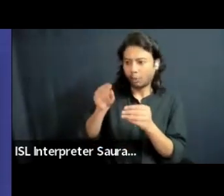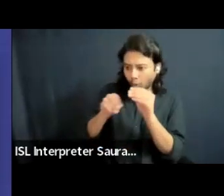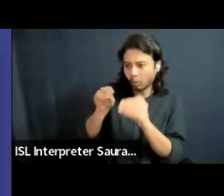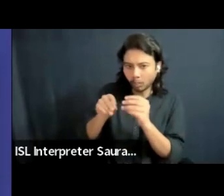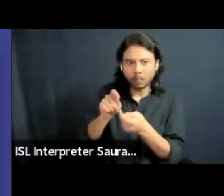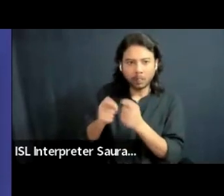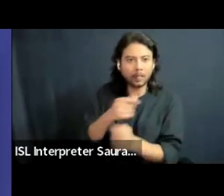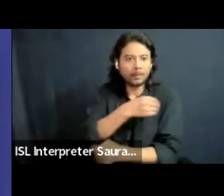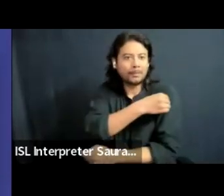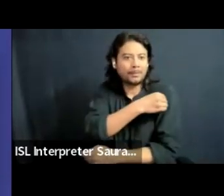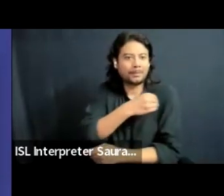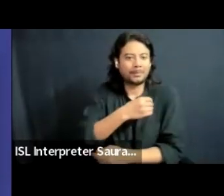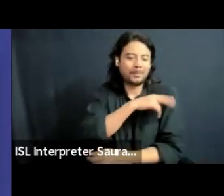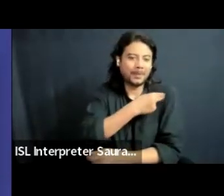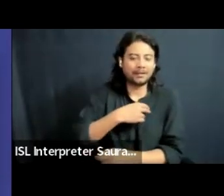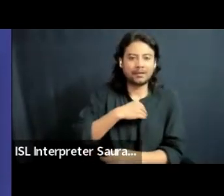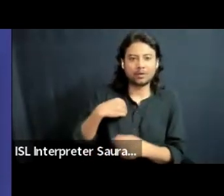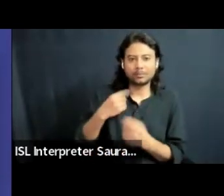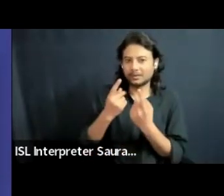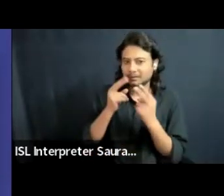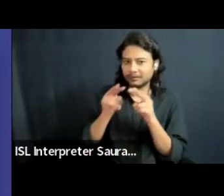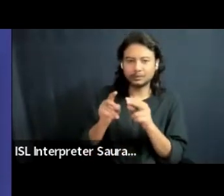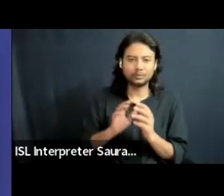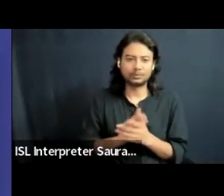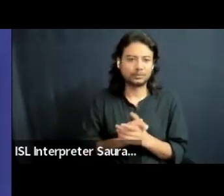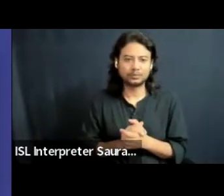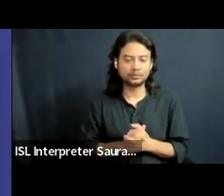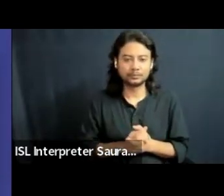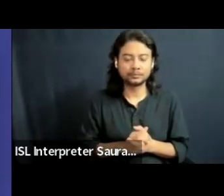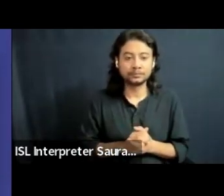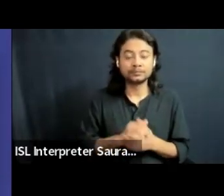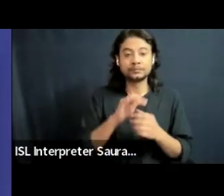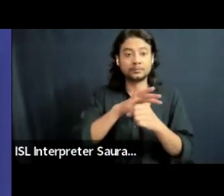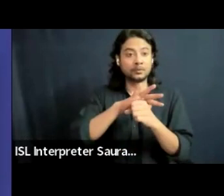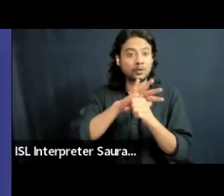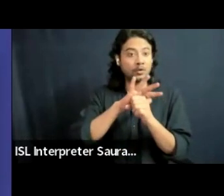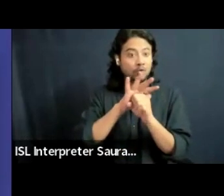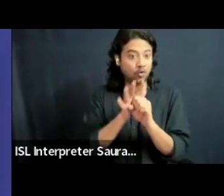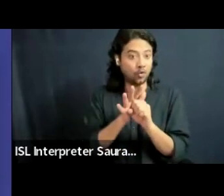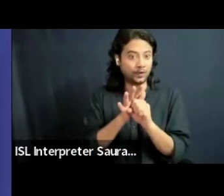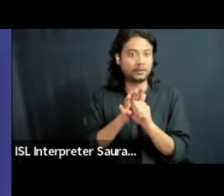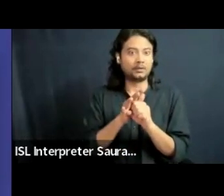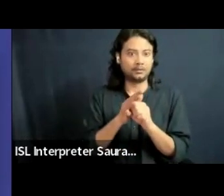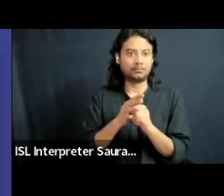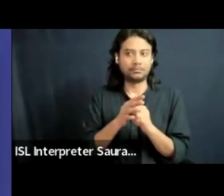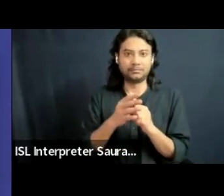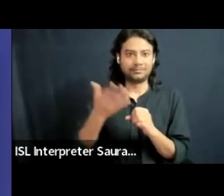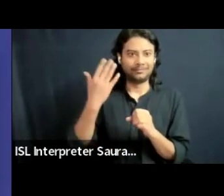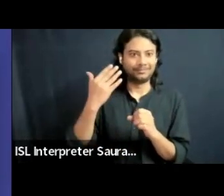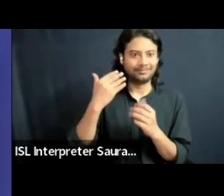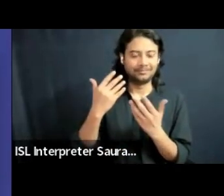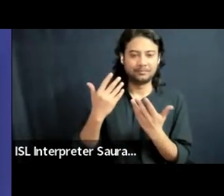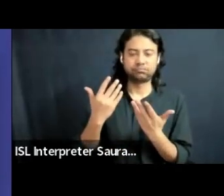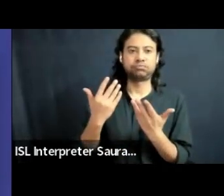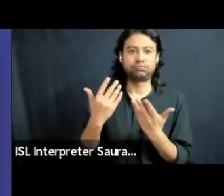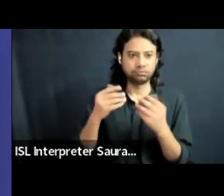When the COVID-19 pandemic happened, as you know, world over, there was a realization that children and people with